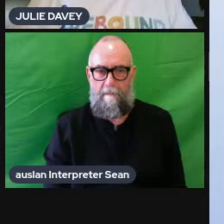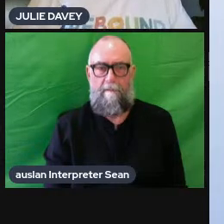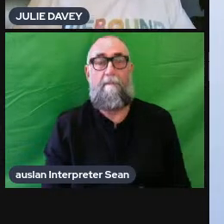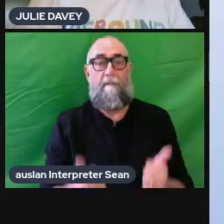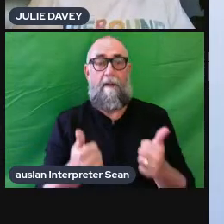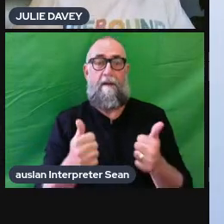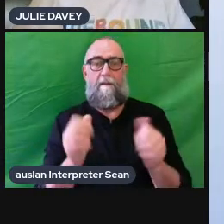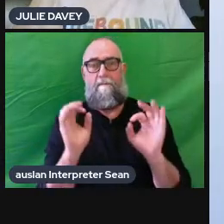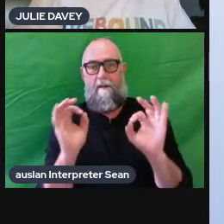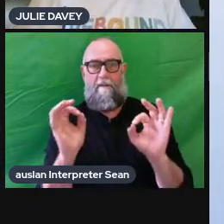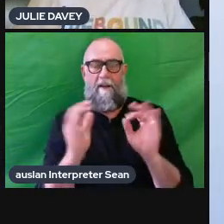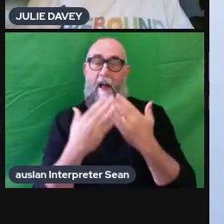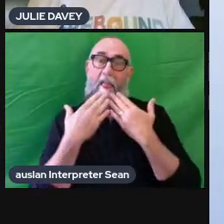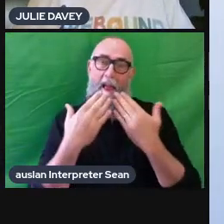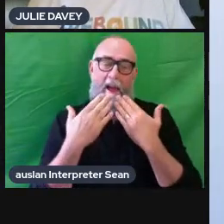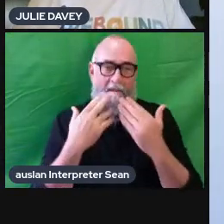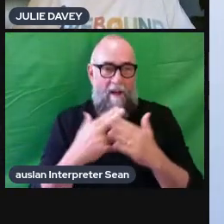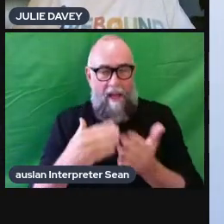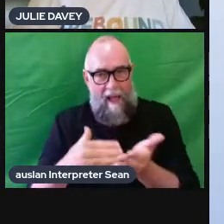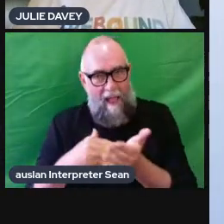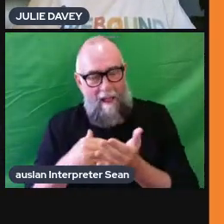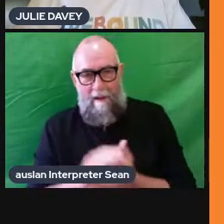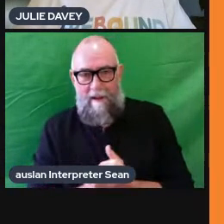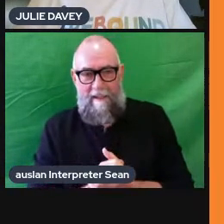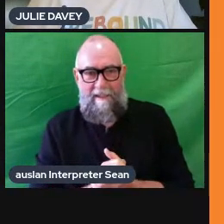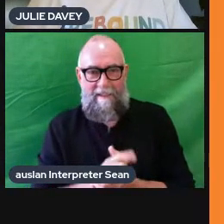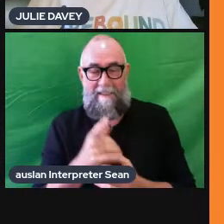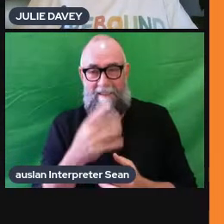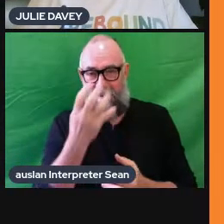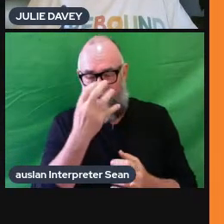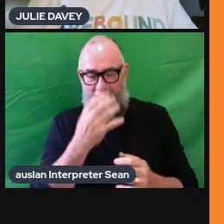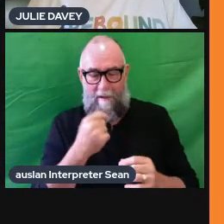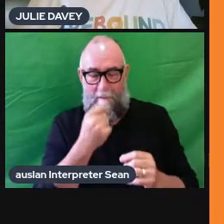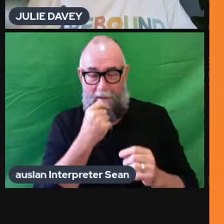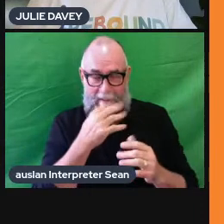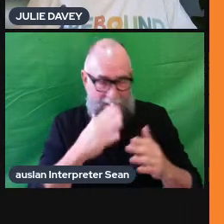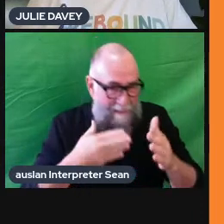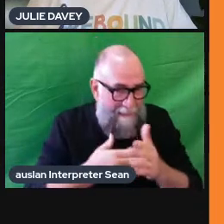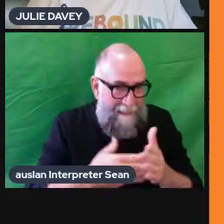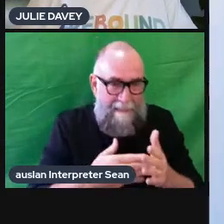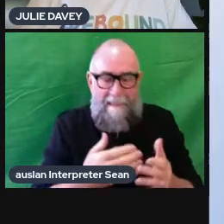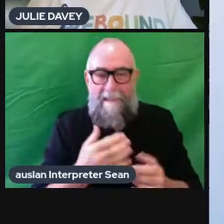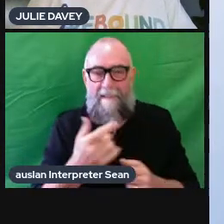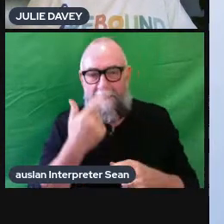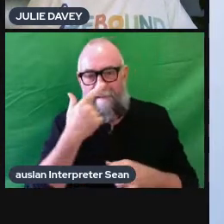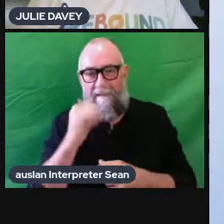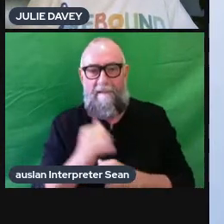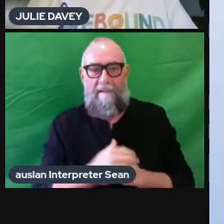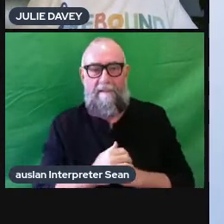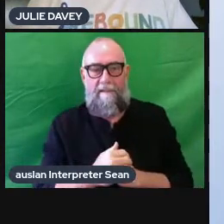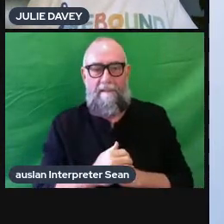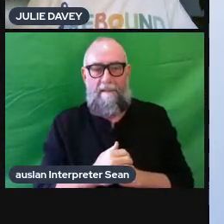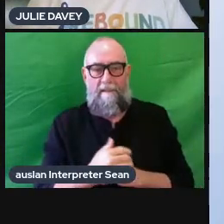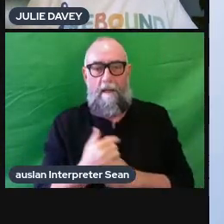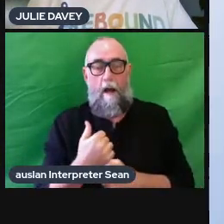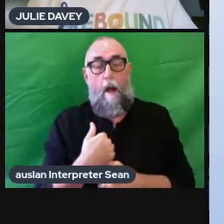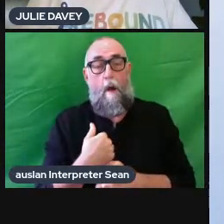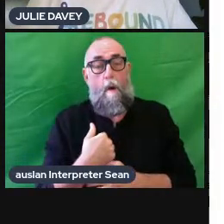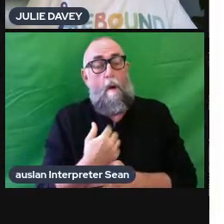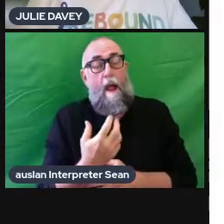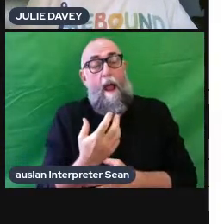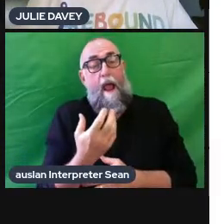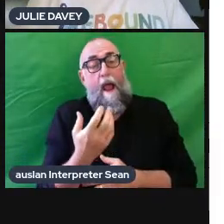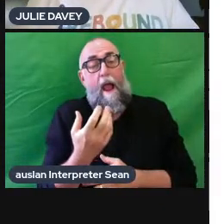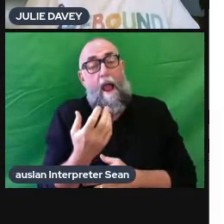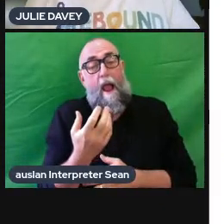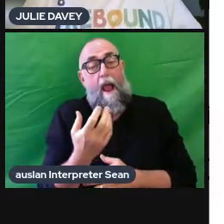Okay, here we go. Thank you for that. A bit of a technical glitch. We had one of those